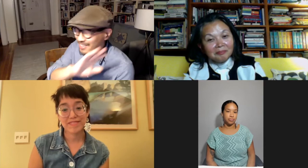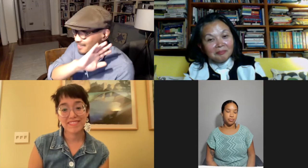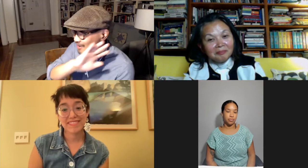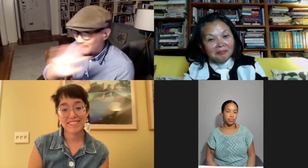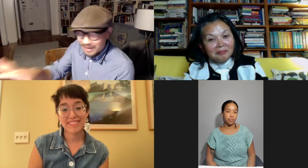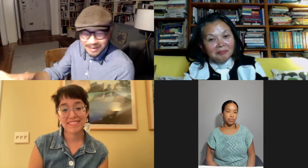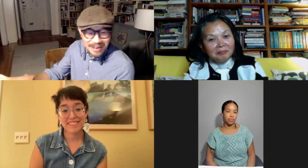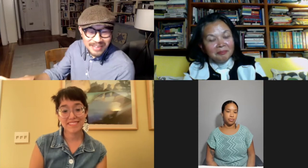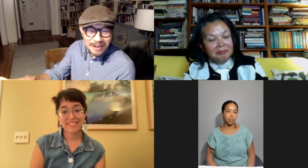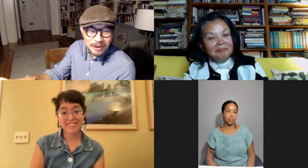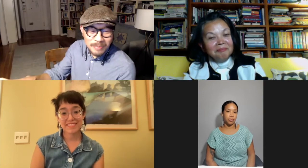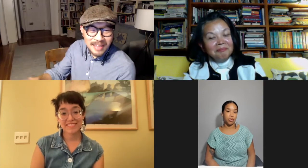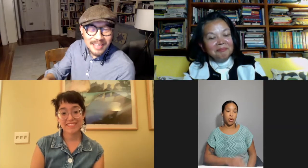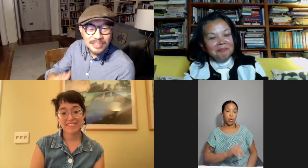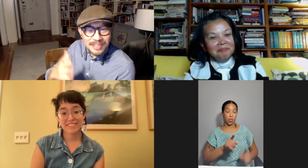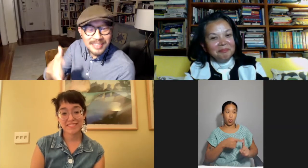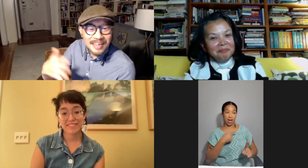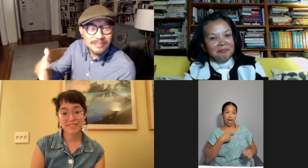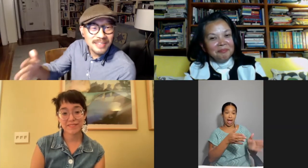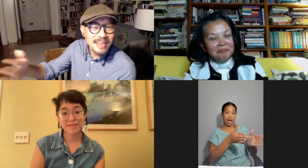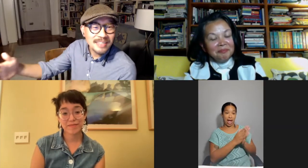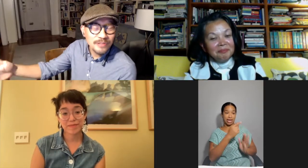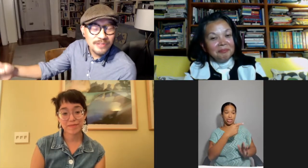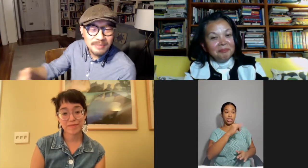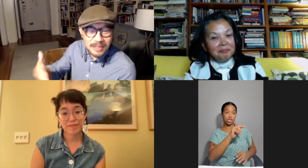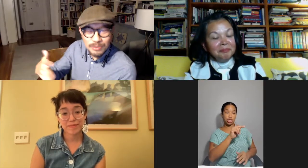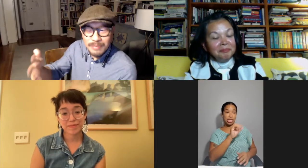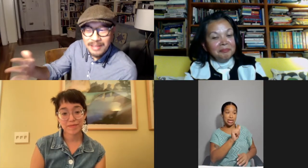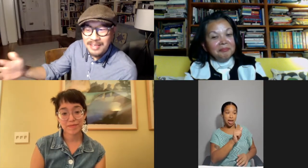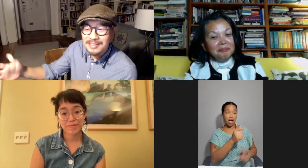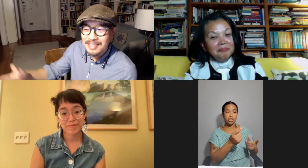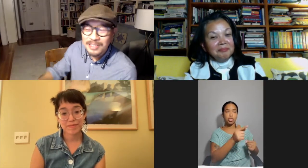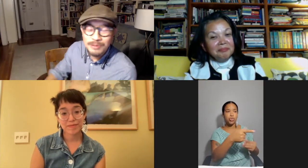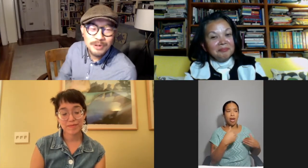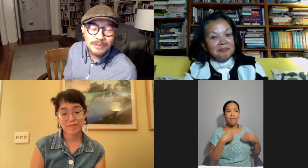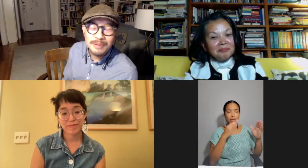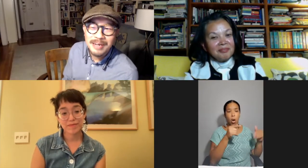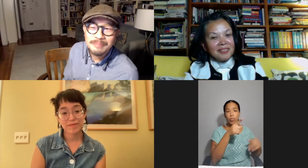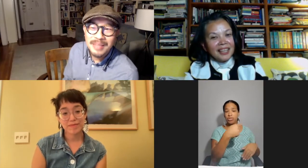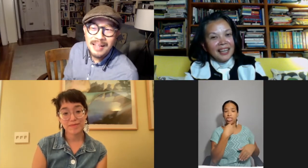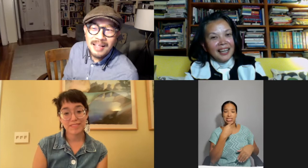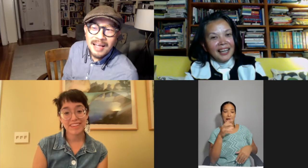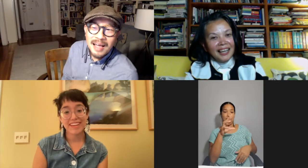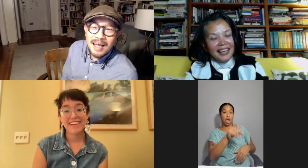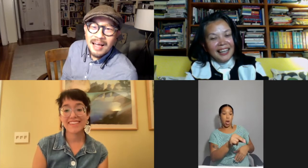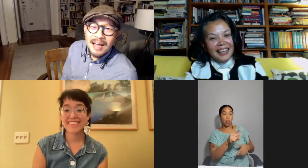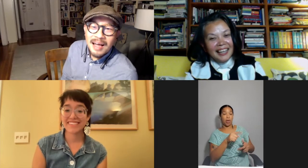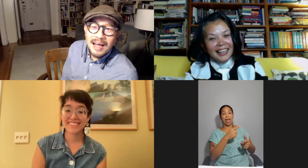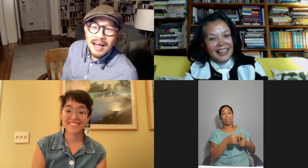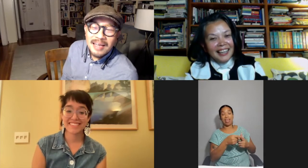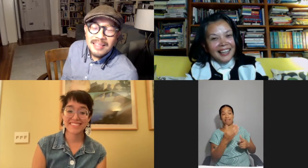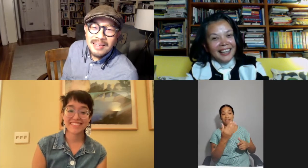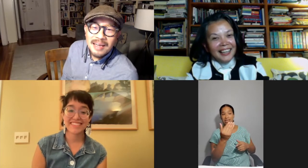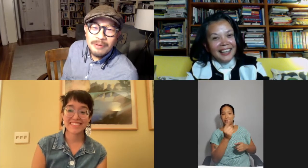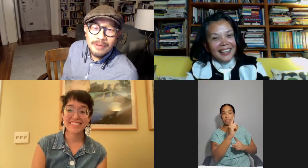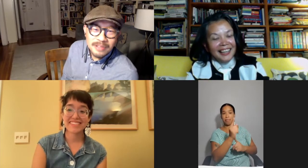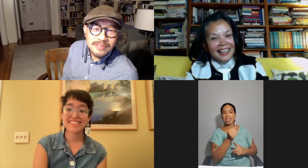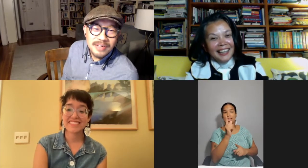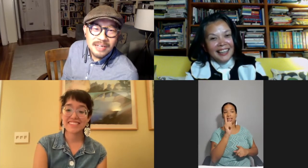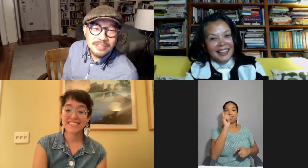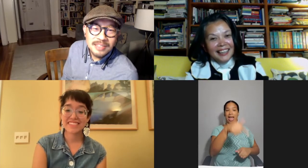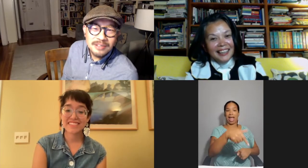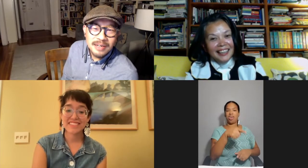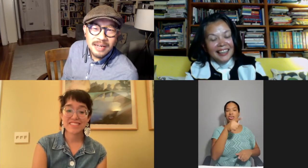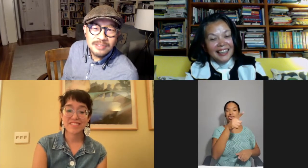she said, no, I don't have any hope. And then she said the next 15 minutes were about things that she was hopeful about. I think I will